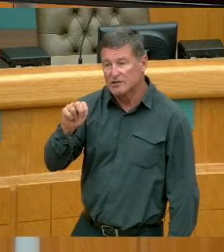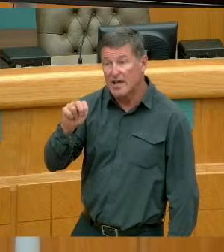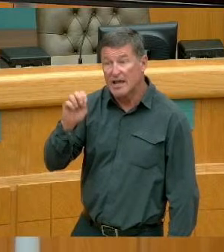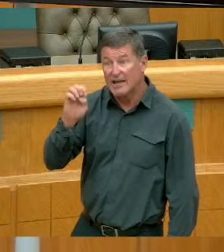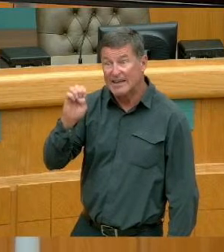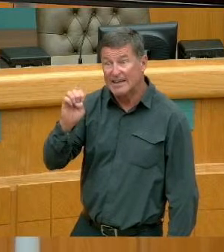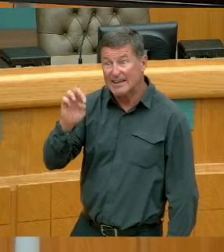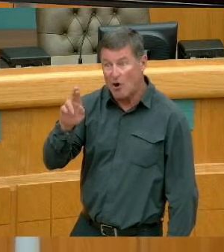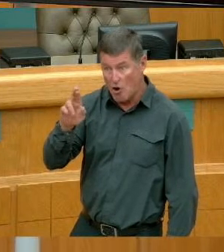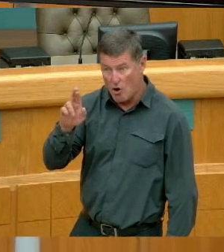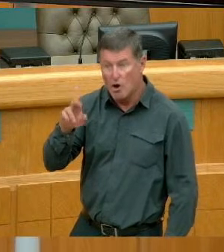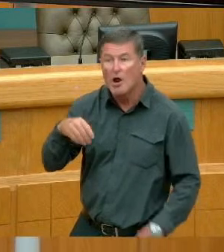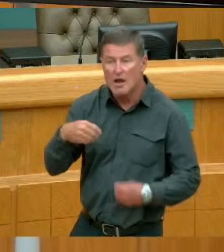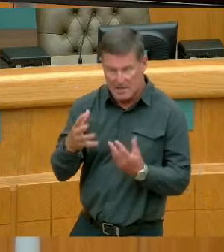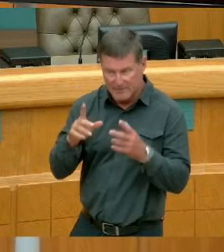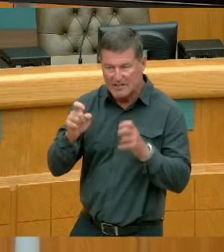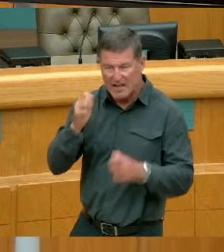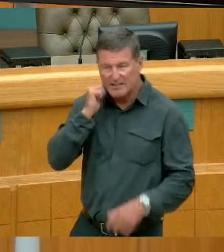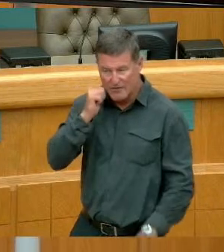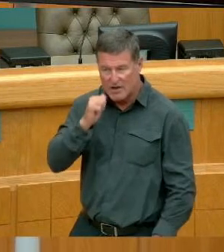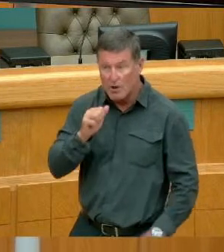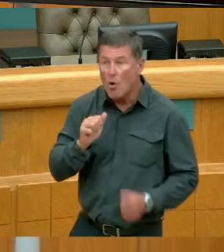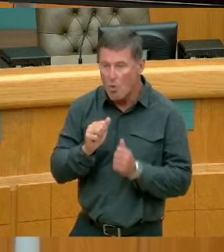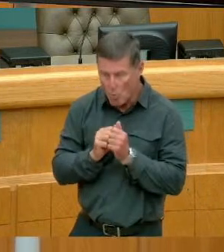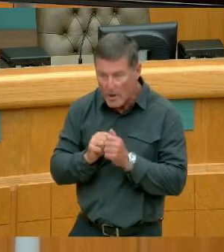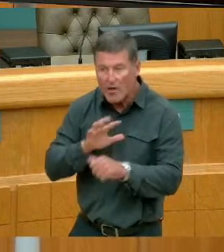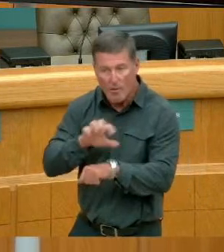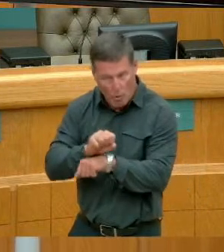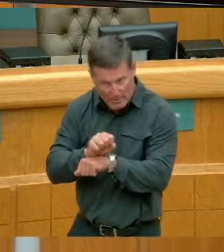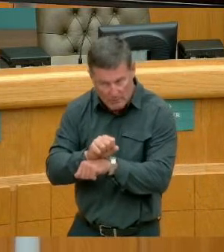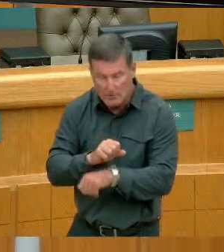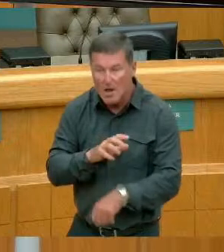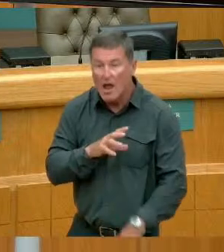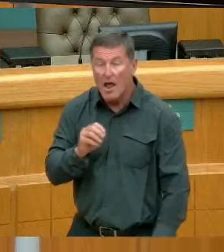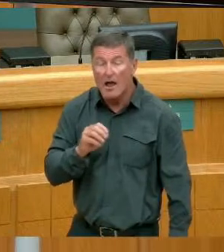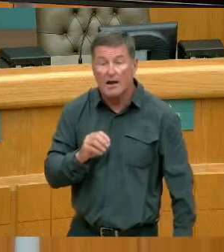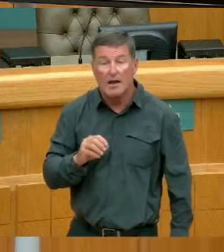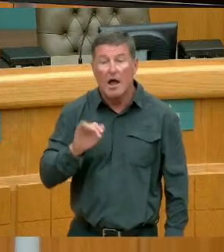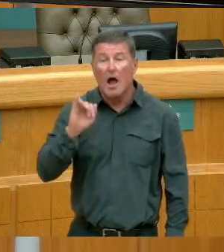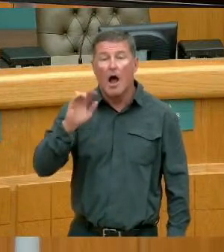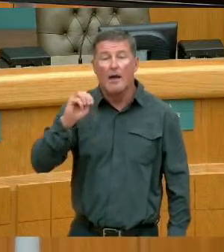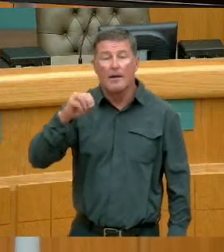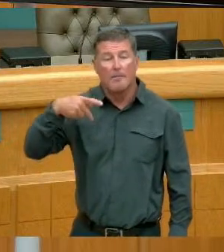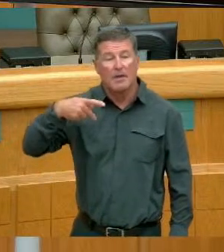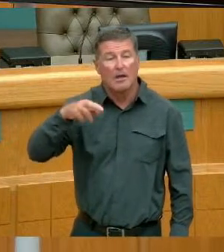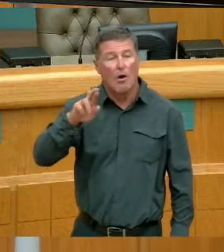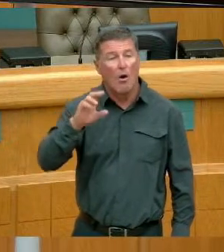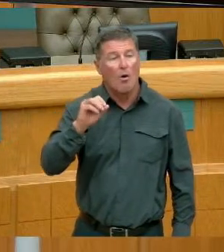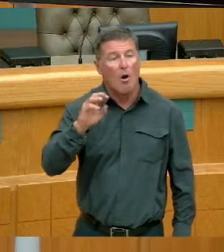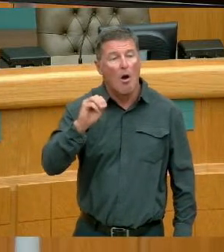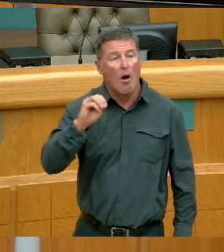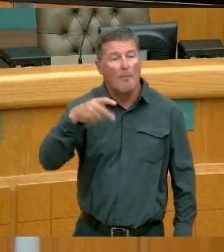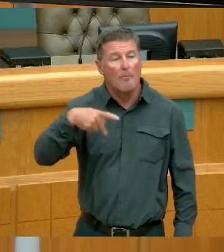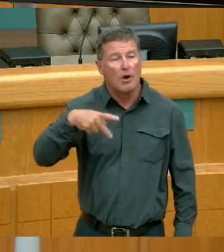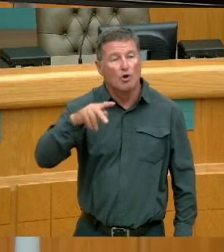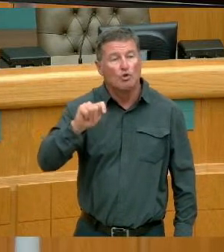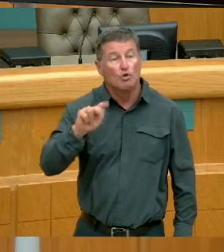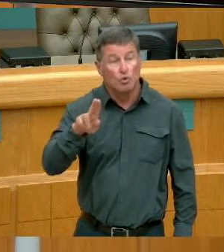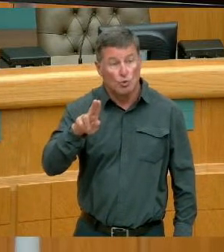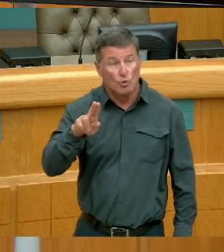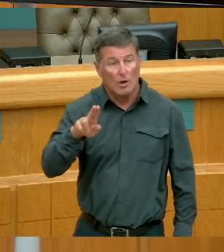well. And then Promptu Urgent Care is also testing, looks like 7 days a week, but also by appointment